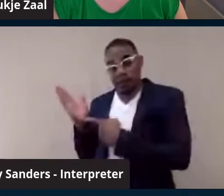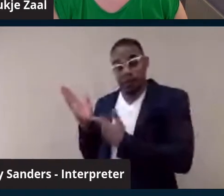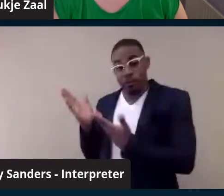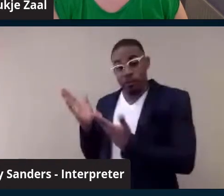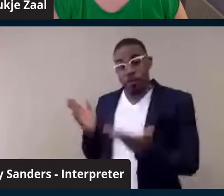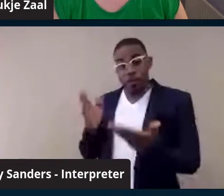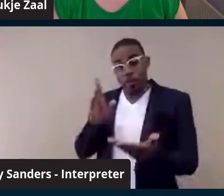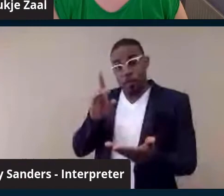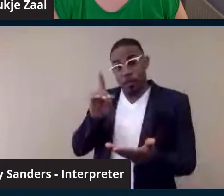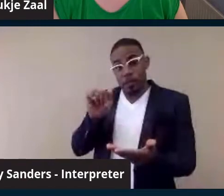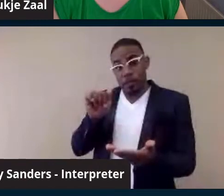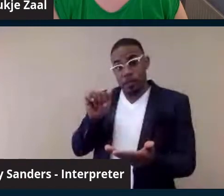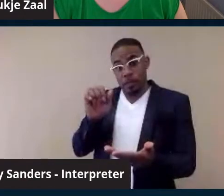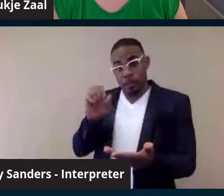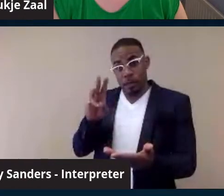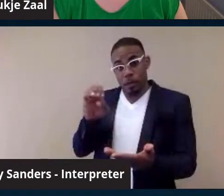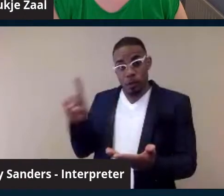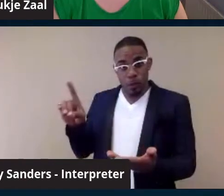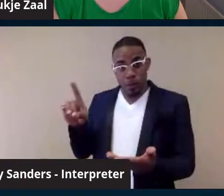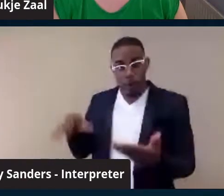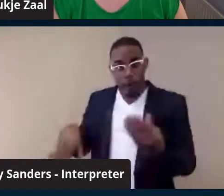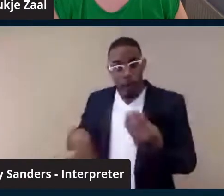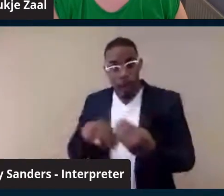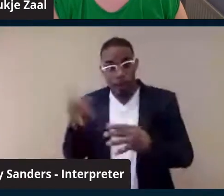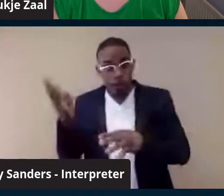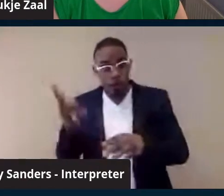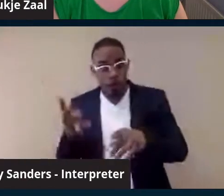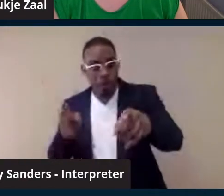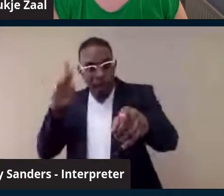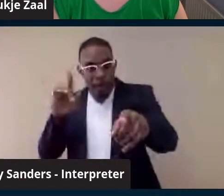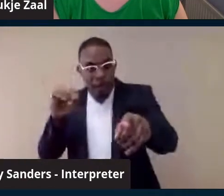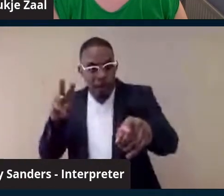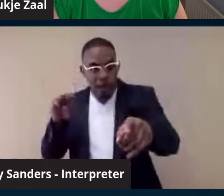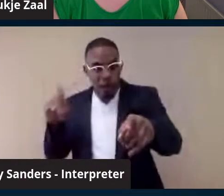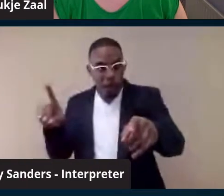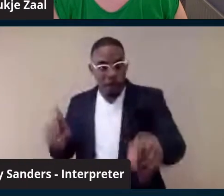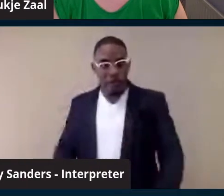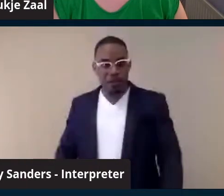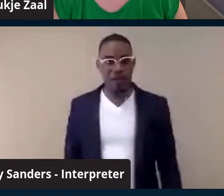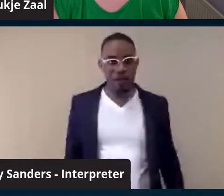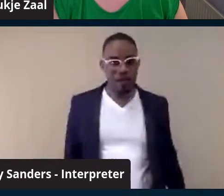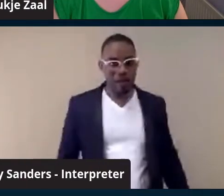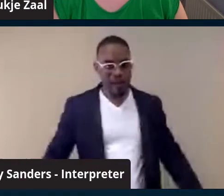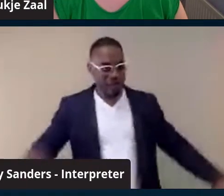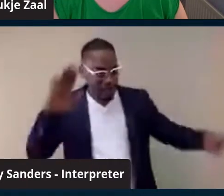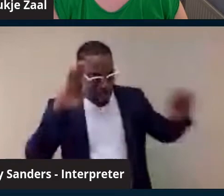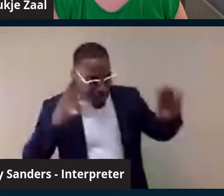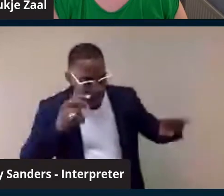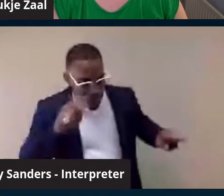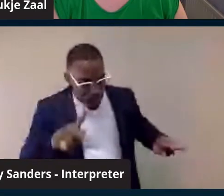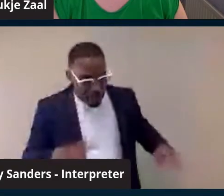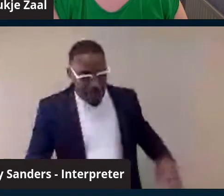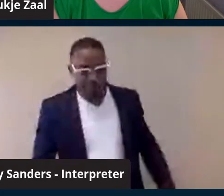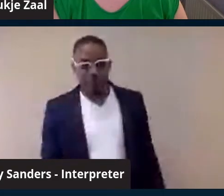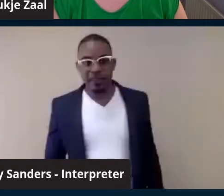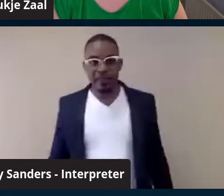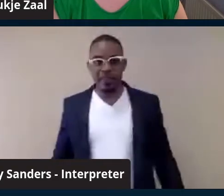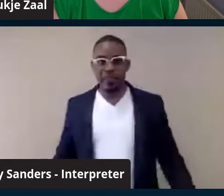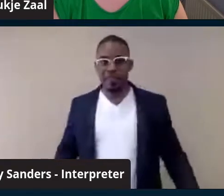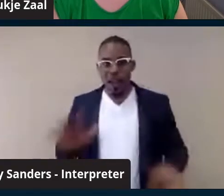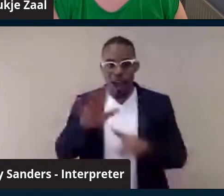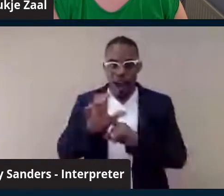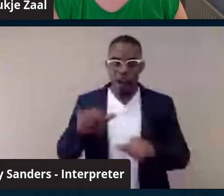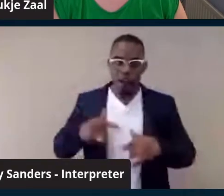Dawood. I will add him to the stream. Hi, Dawood. Hi, Hank. I'm doing awesome. I'm doing